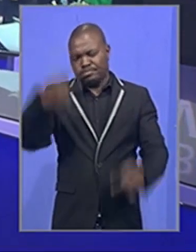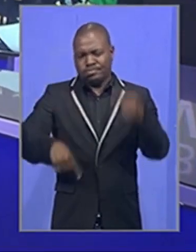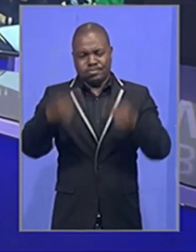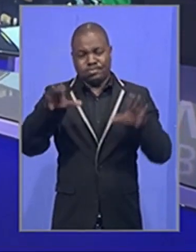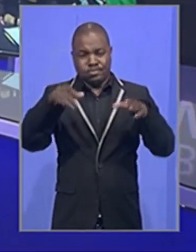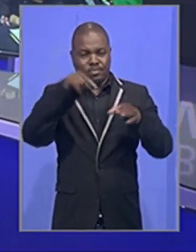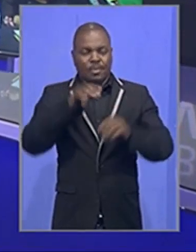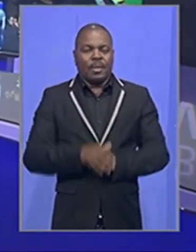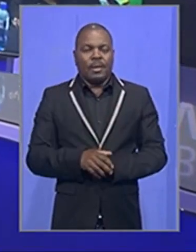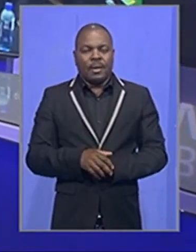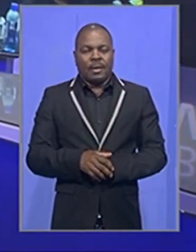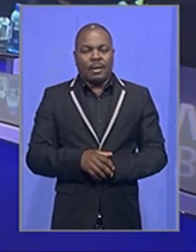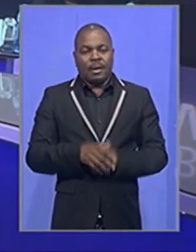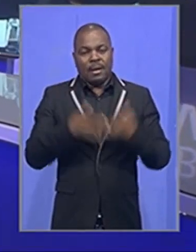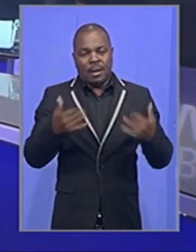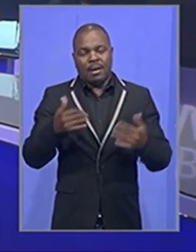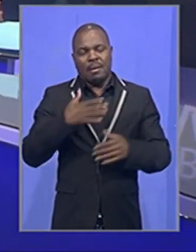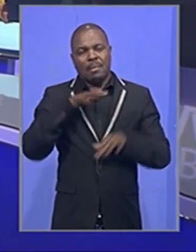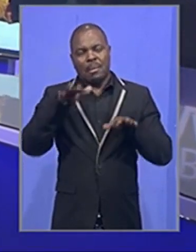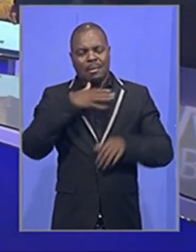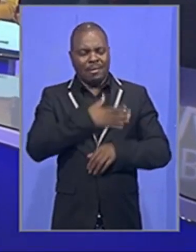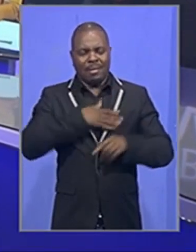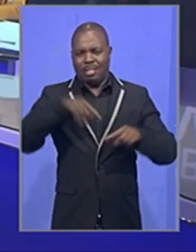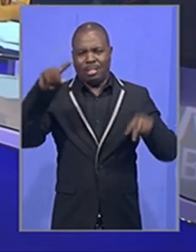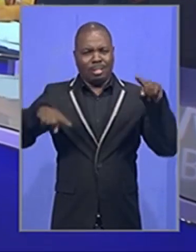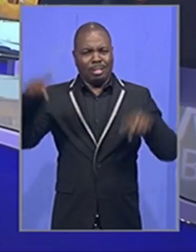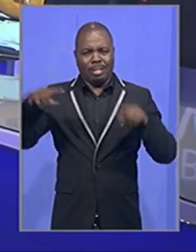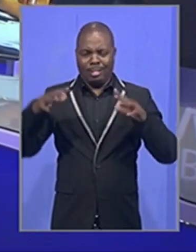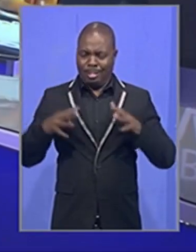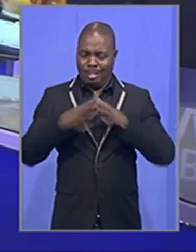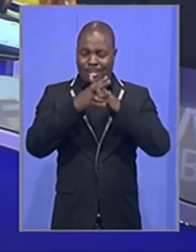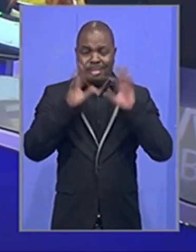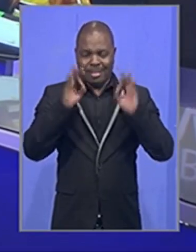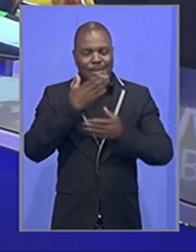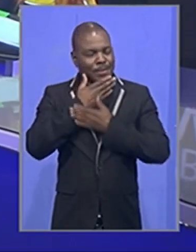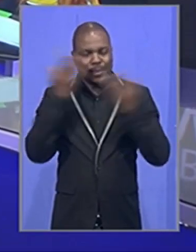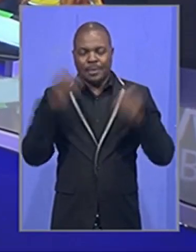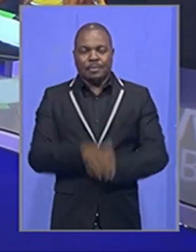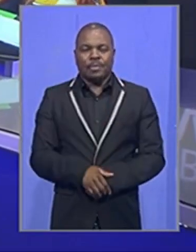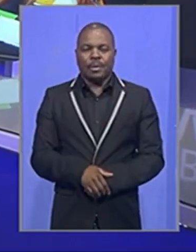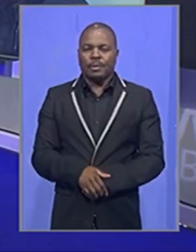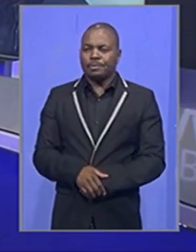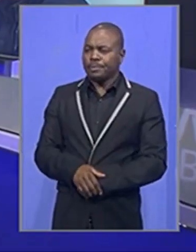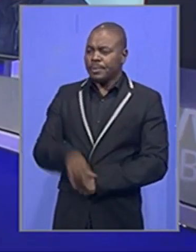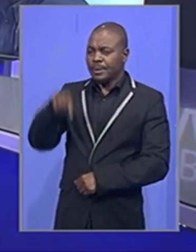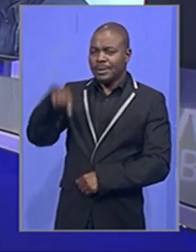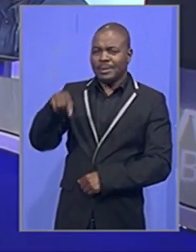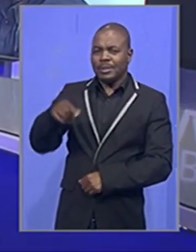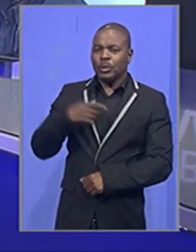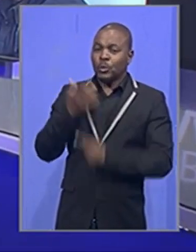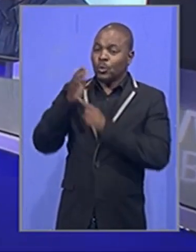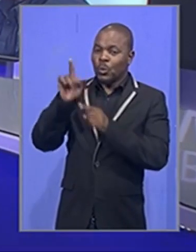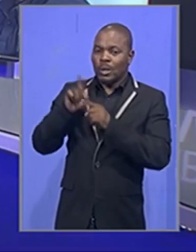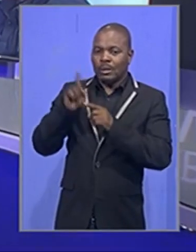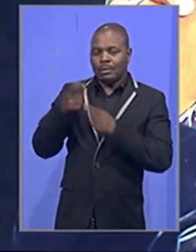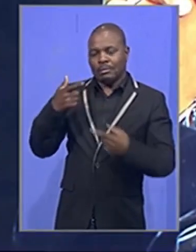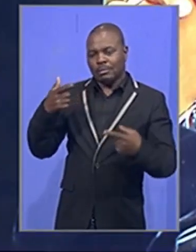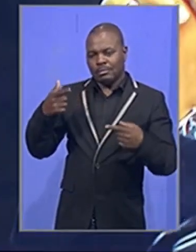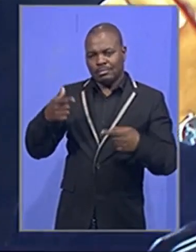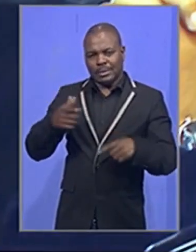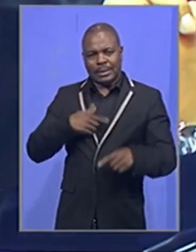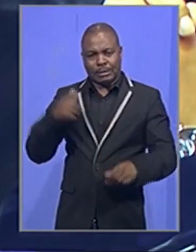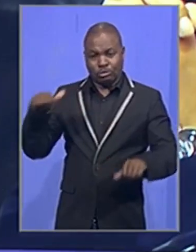mokgatlo mme ho na le maikutlo a fapafapaneng ha ba ya kopana nnete ya sala kokore ka bokguswana tsena di bontsha diphephetso tse ba moga o